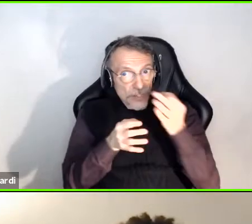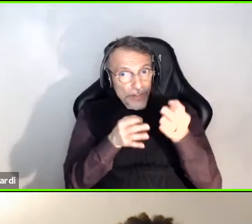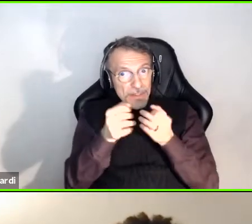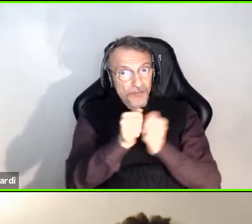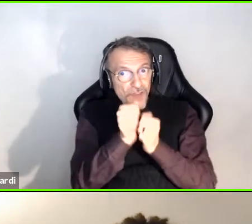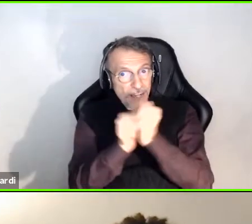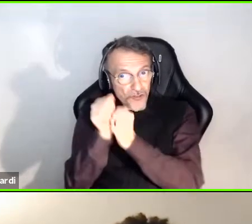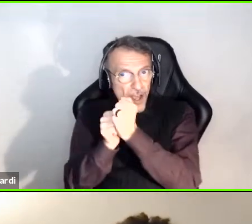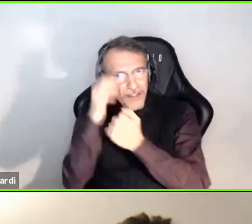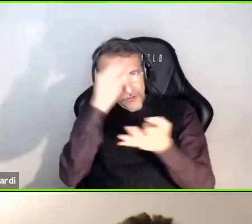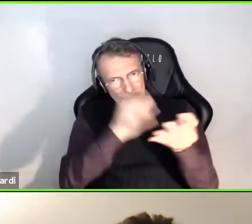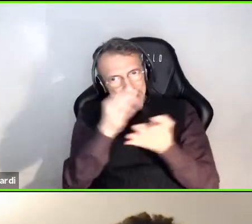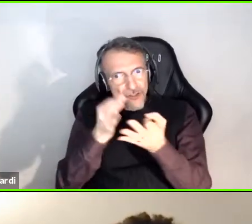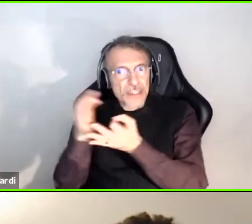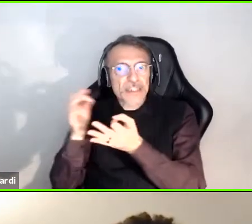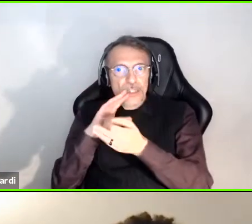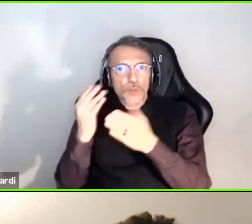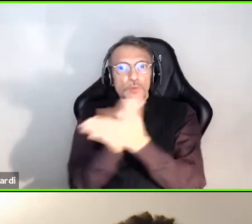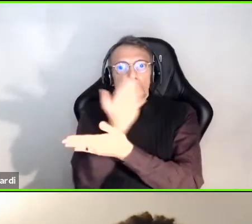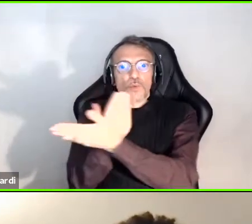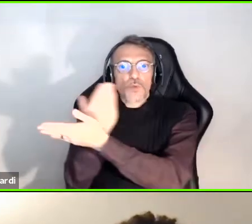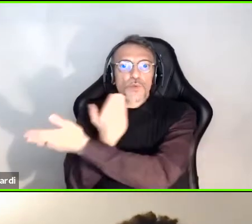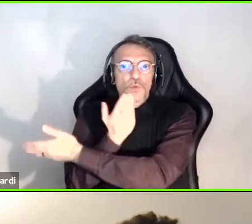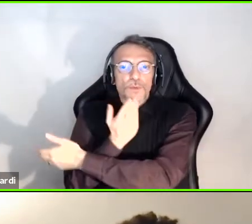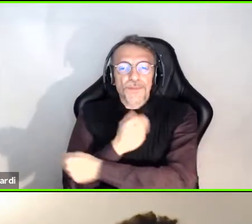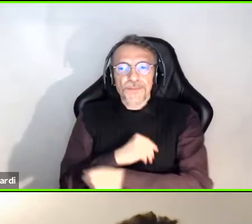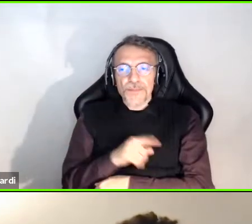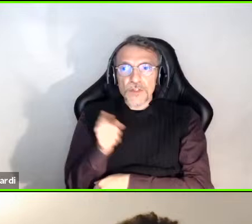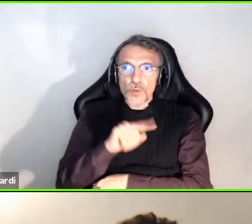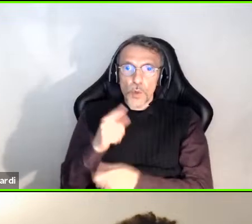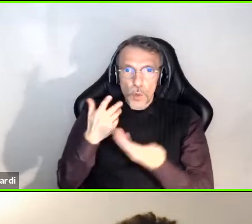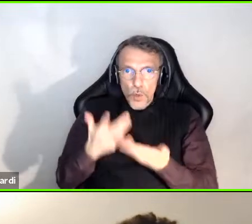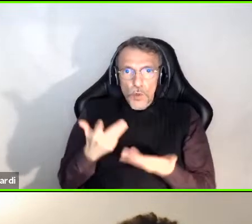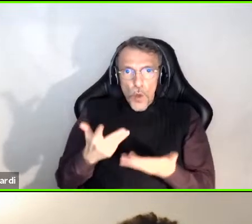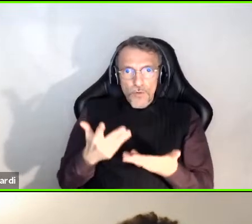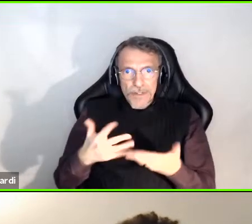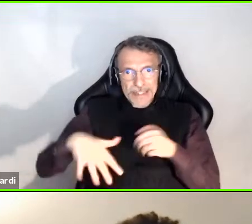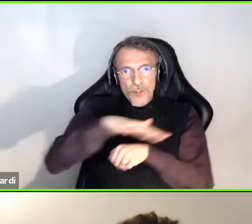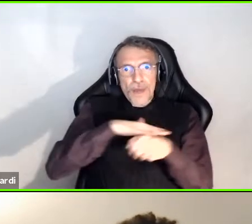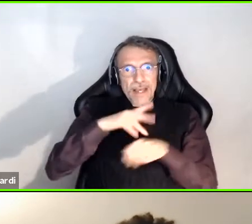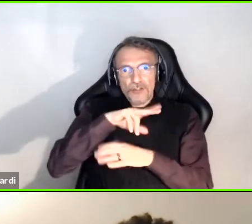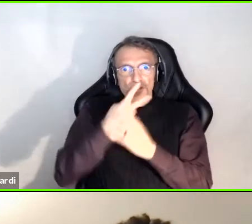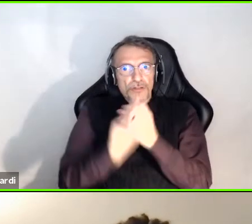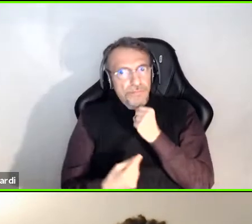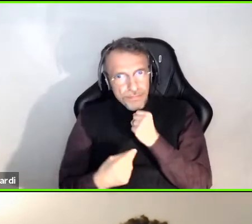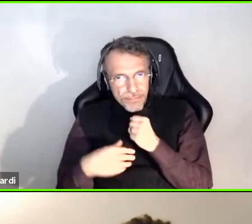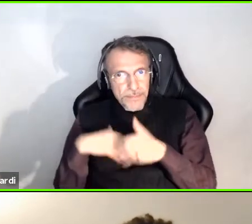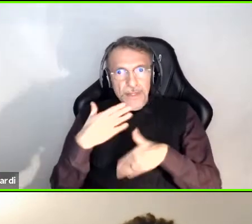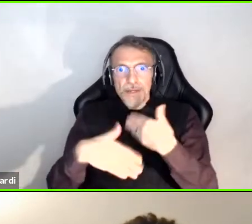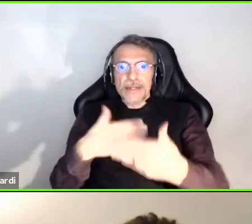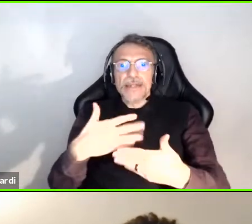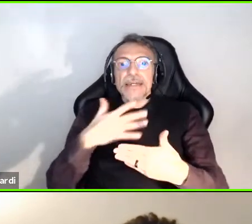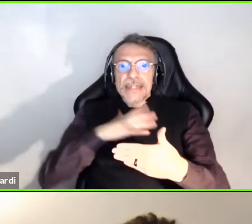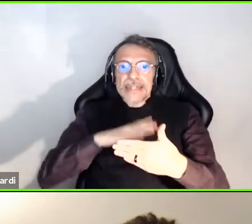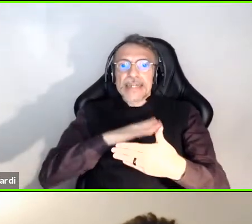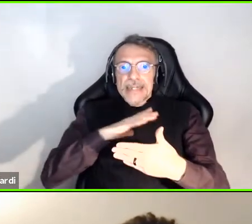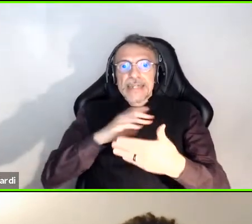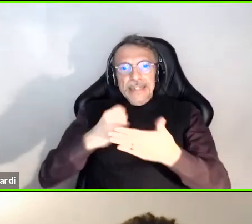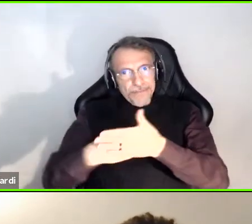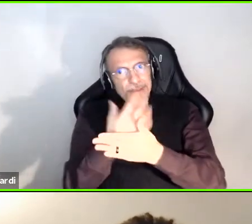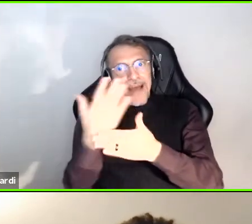actually, that perhaps, you know, out of the current situation that we find ourselves in, we'll probably be able to